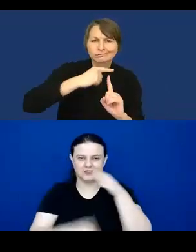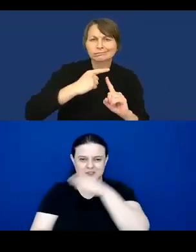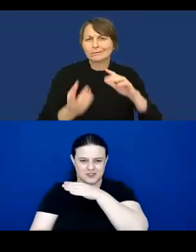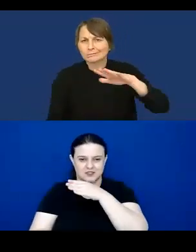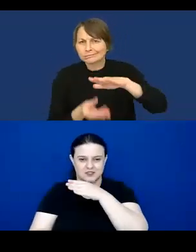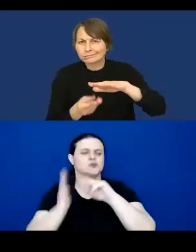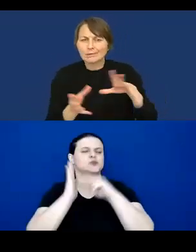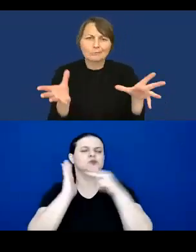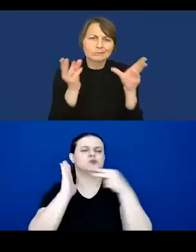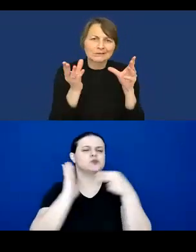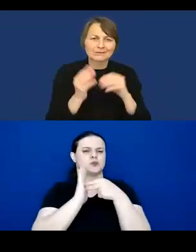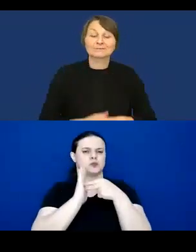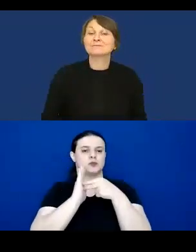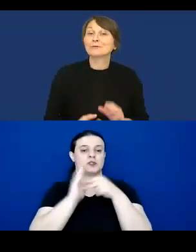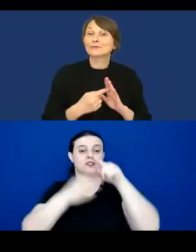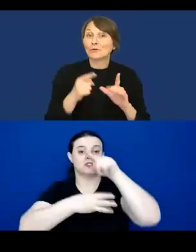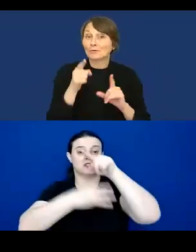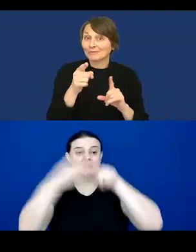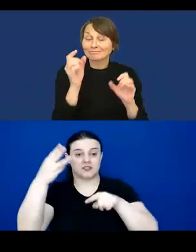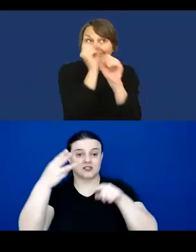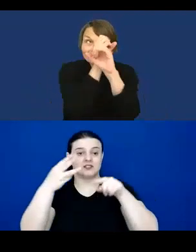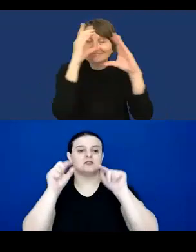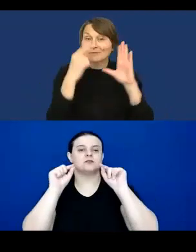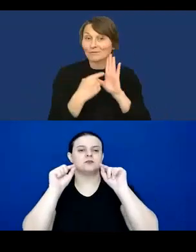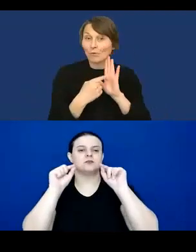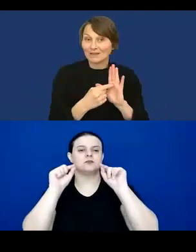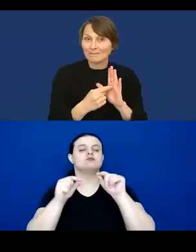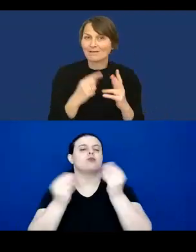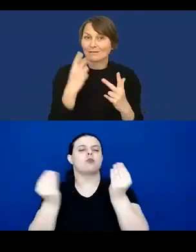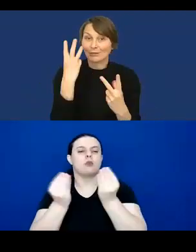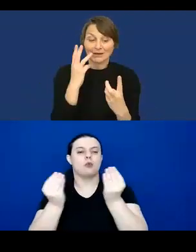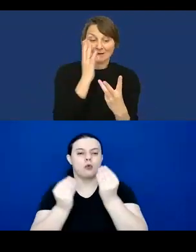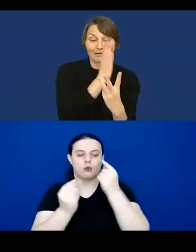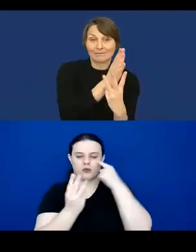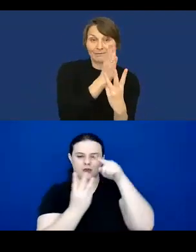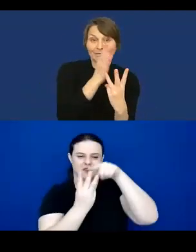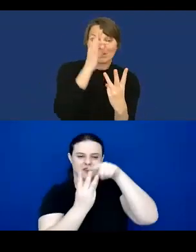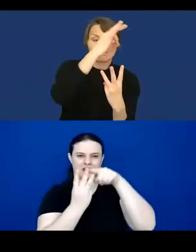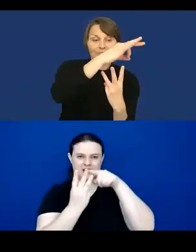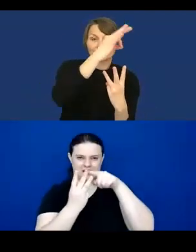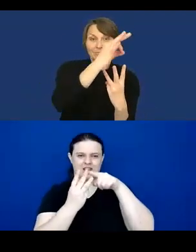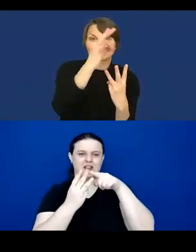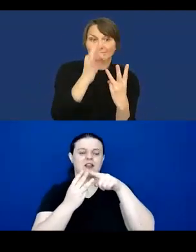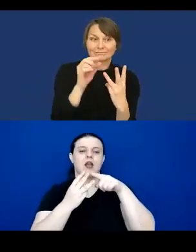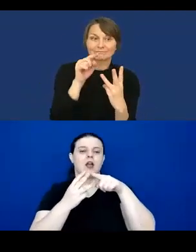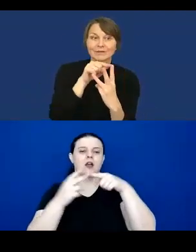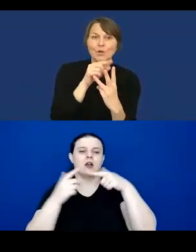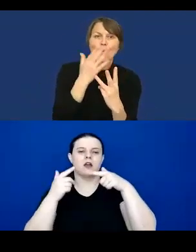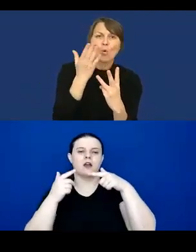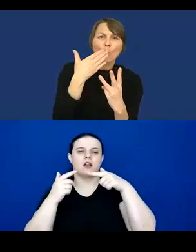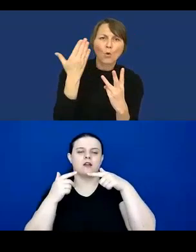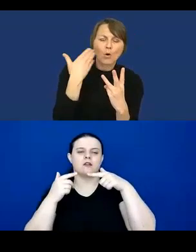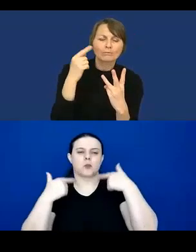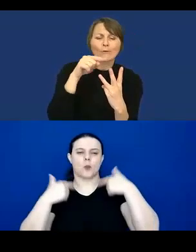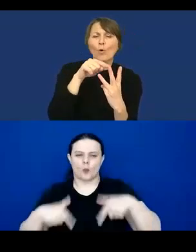of 3 items, 2 warm and 1 neutral in the middle, and these could be coins,